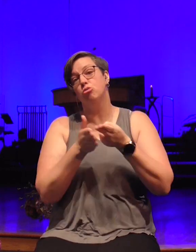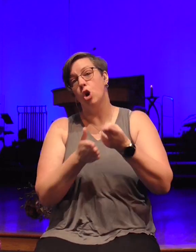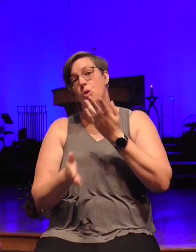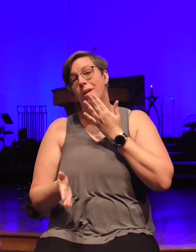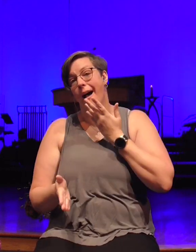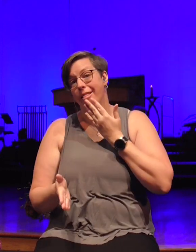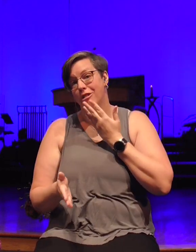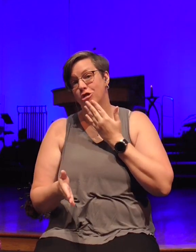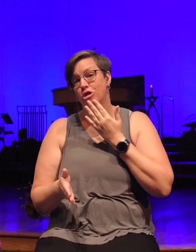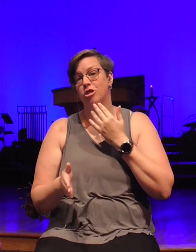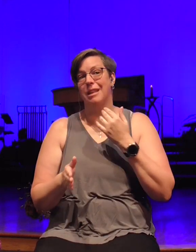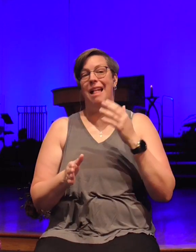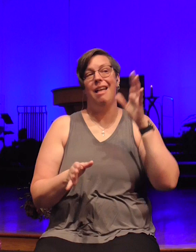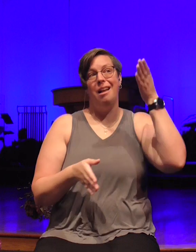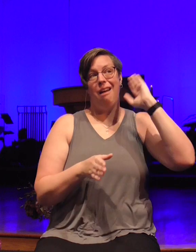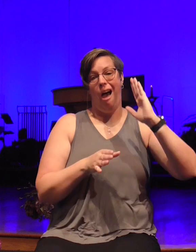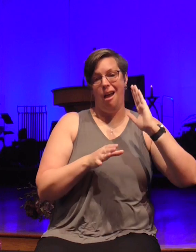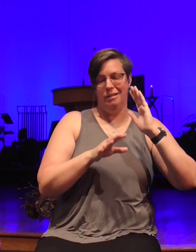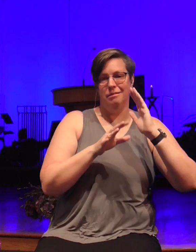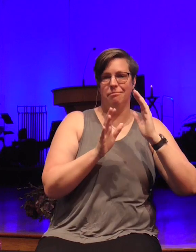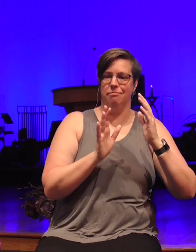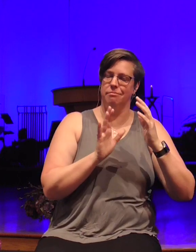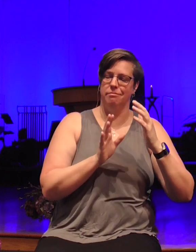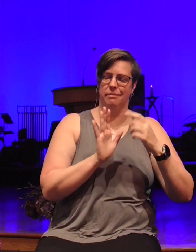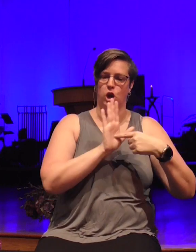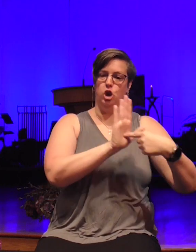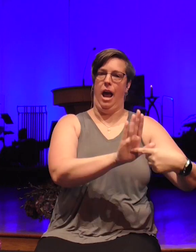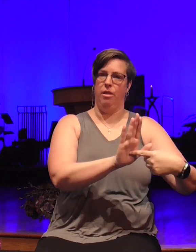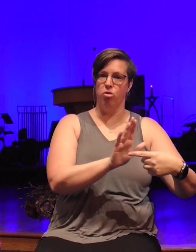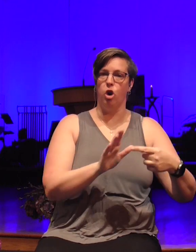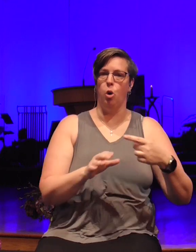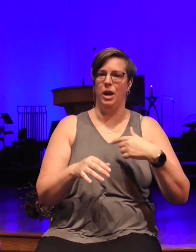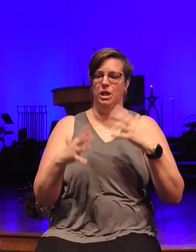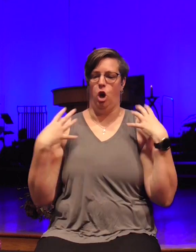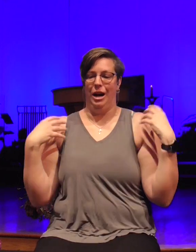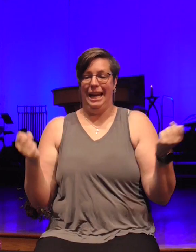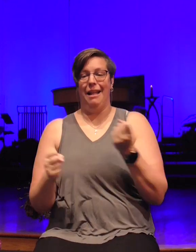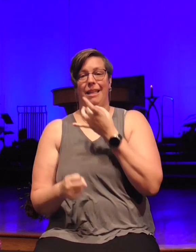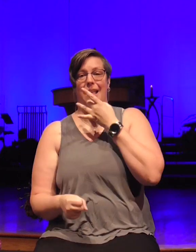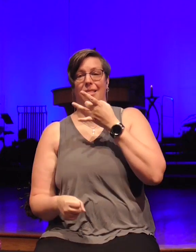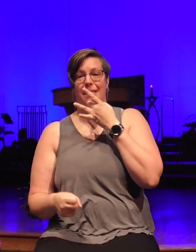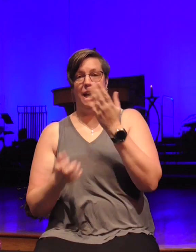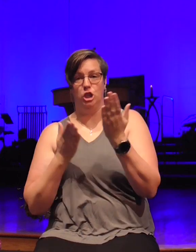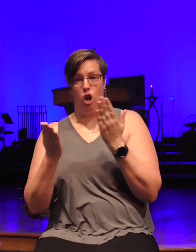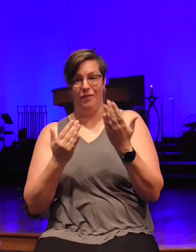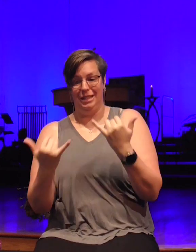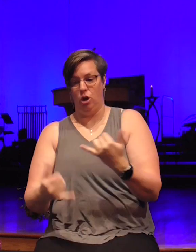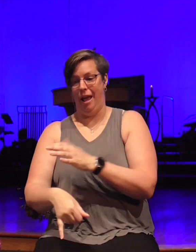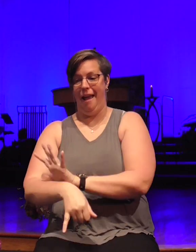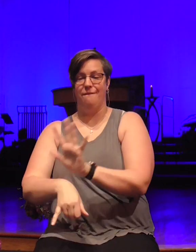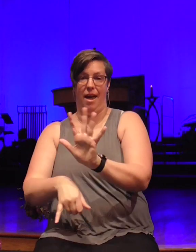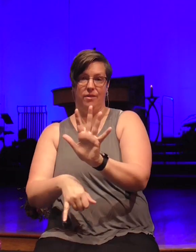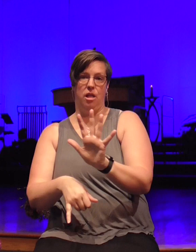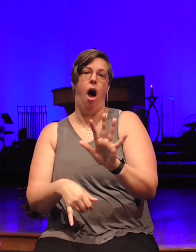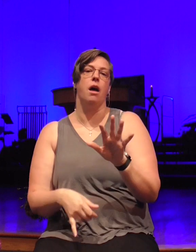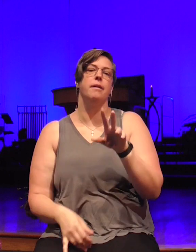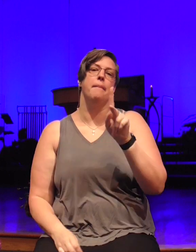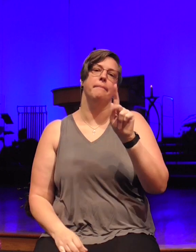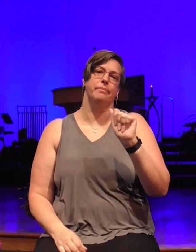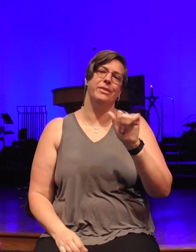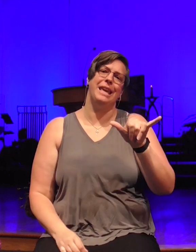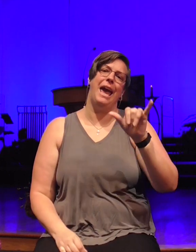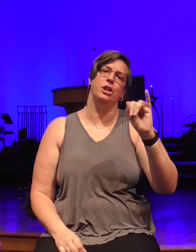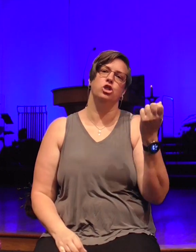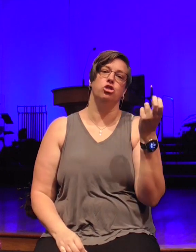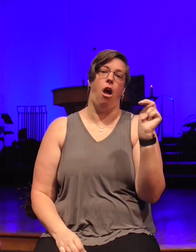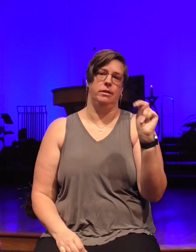speak through you and shine through you is our Healing Light service at 5 o'clock. It's going to be facilitated by the wonderful Reverend Kay Johnson over in